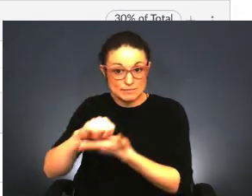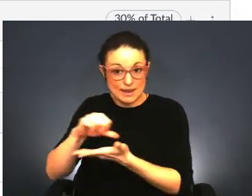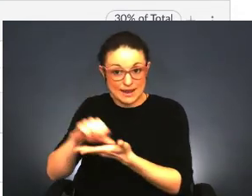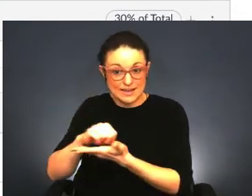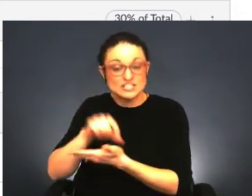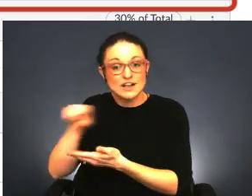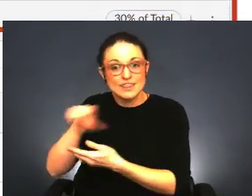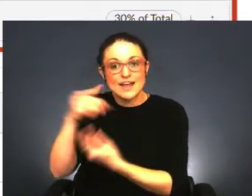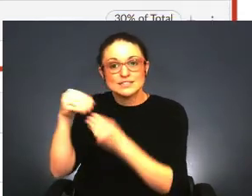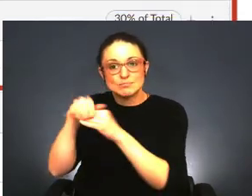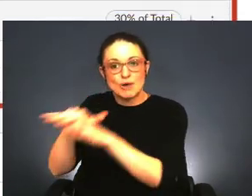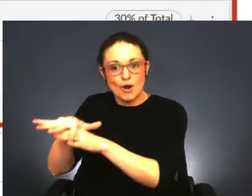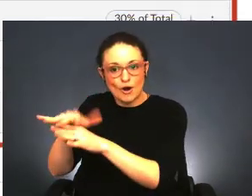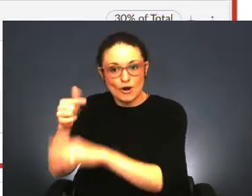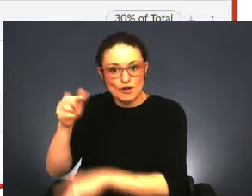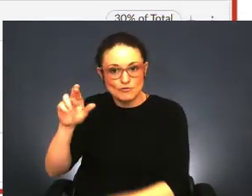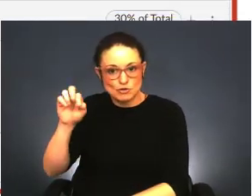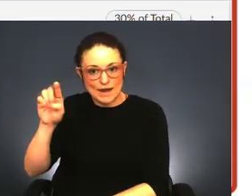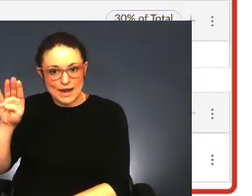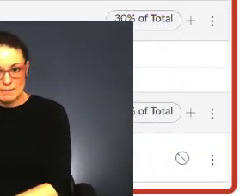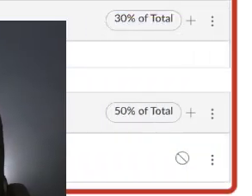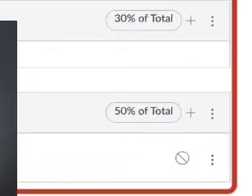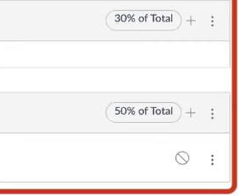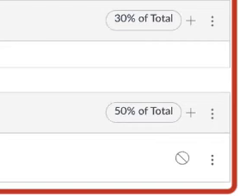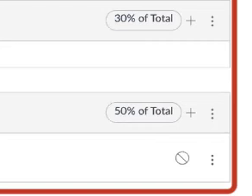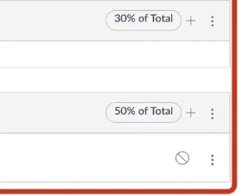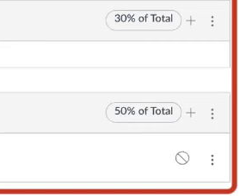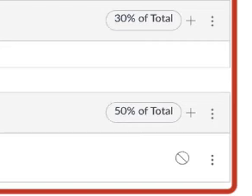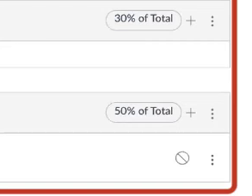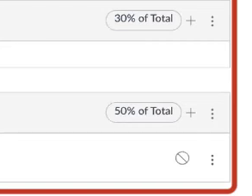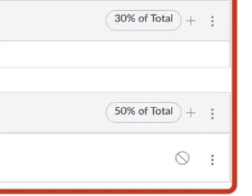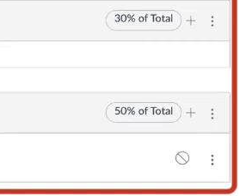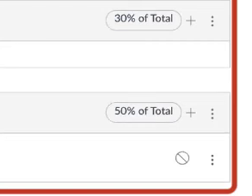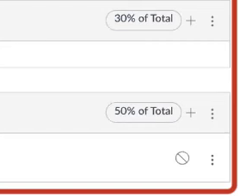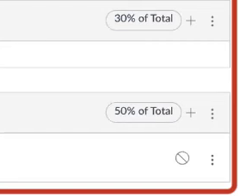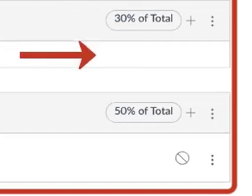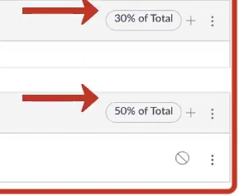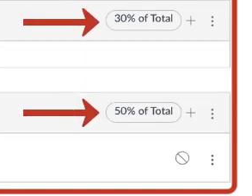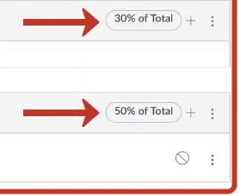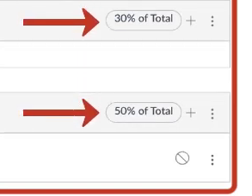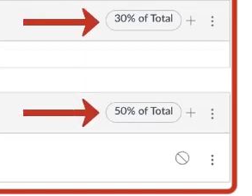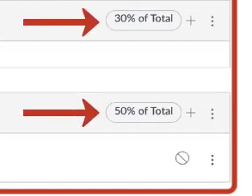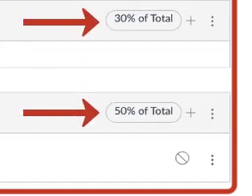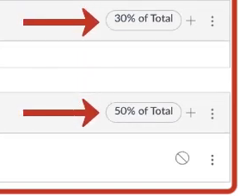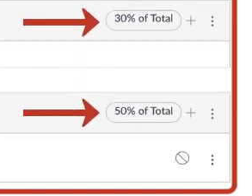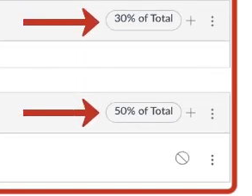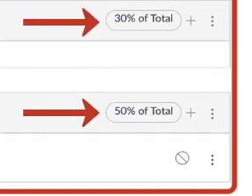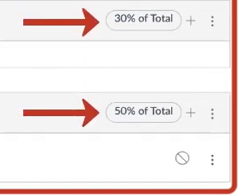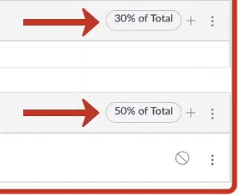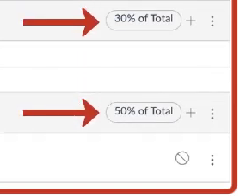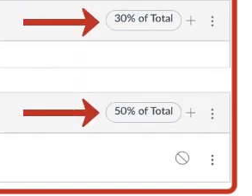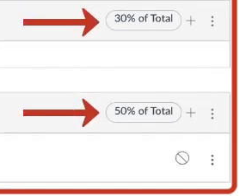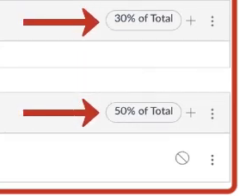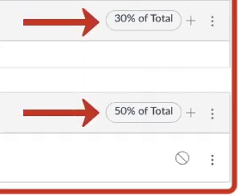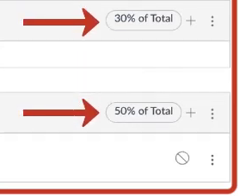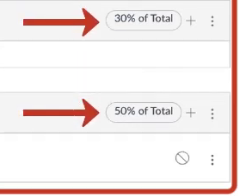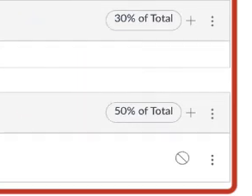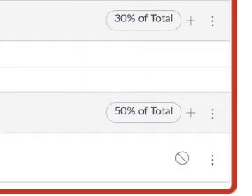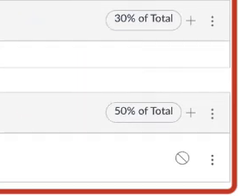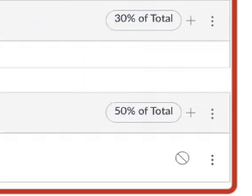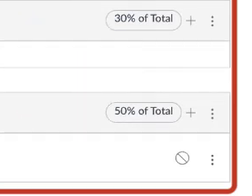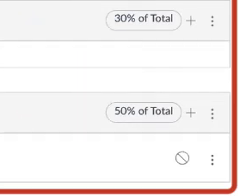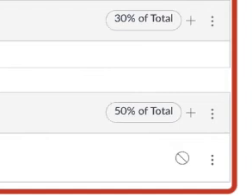We created these 3 groups, we assigned a weight to them, And so in order for Canvas to do that